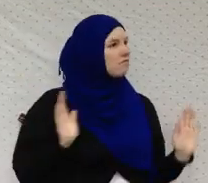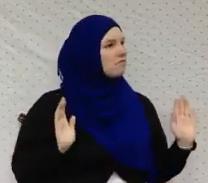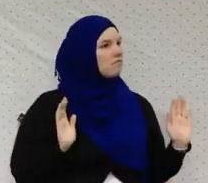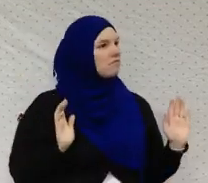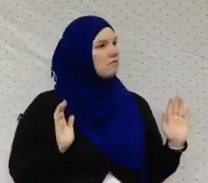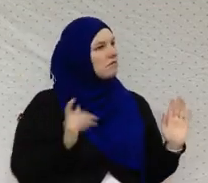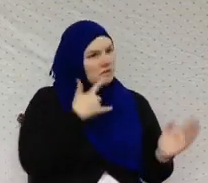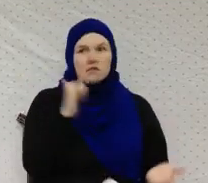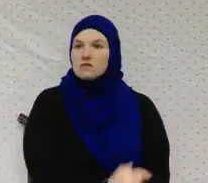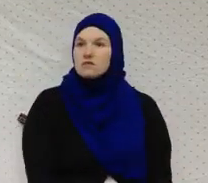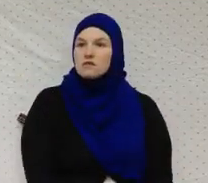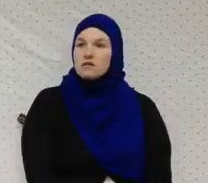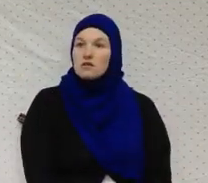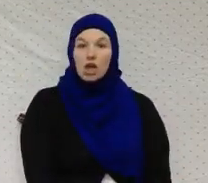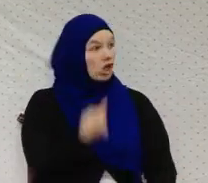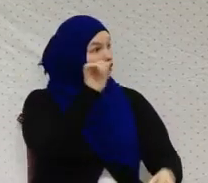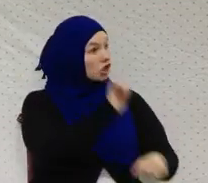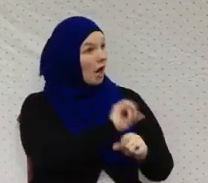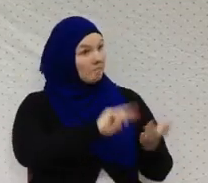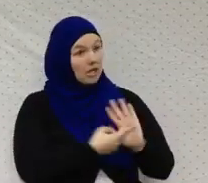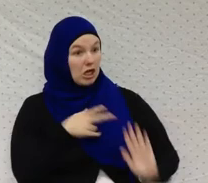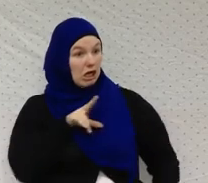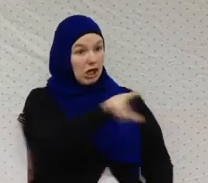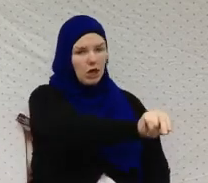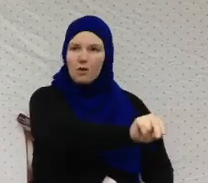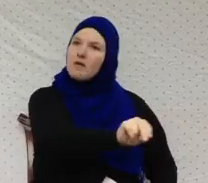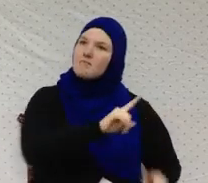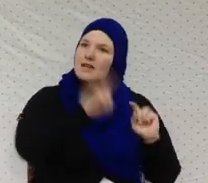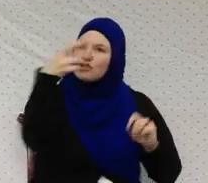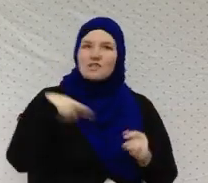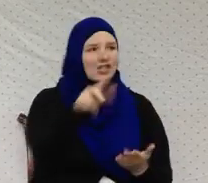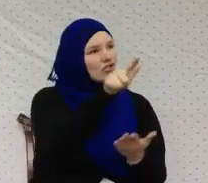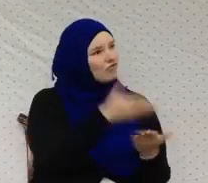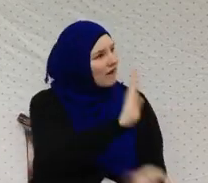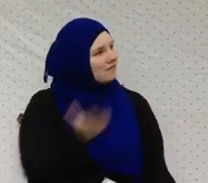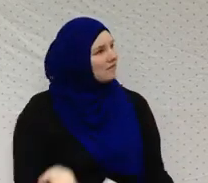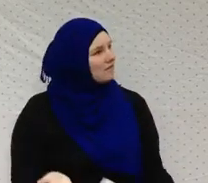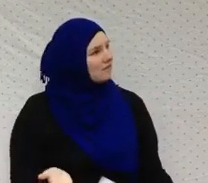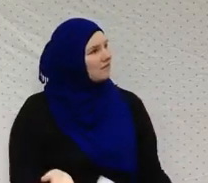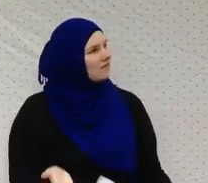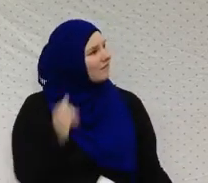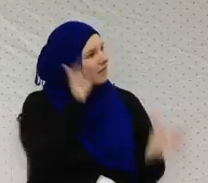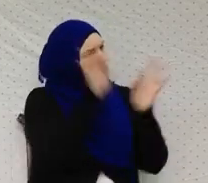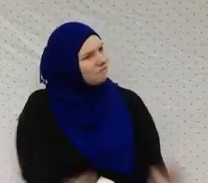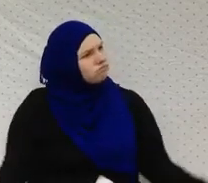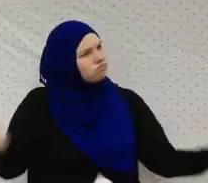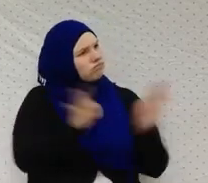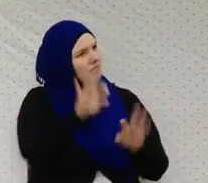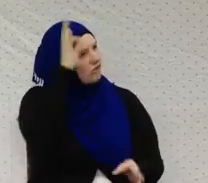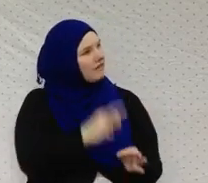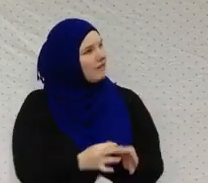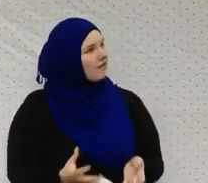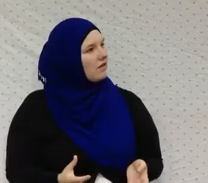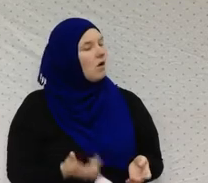the opportunity is yours only if Allah makes it yours, not if you give up what is essential in your